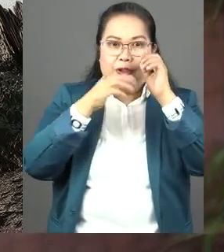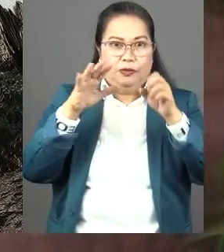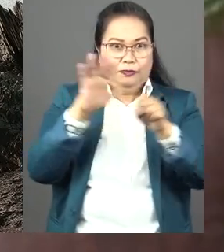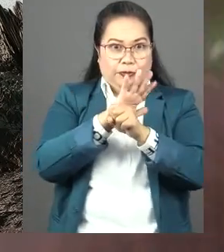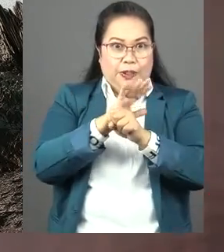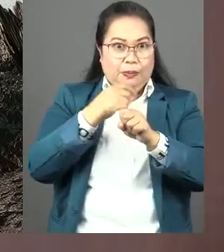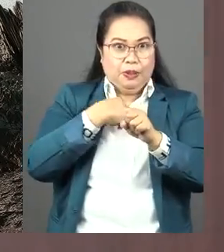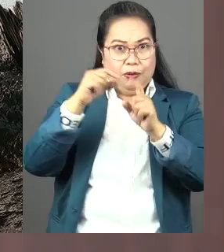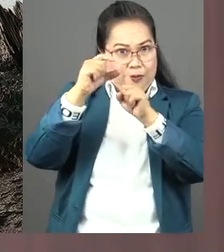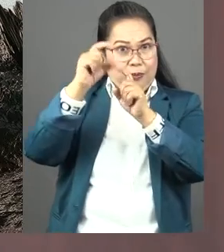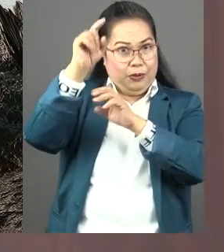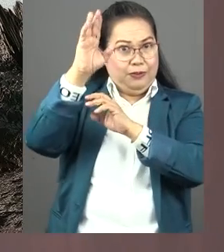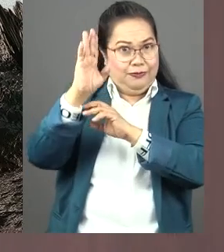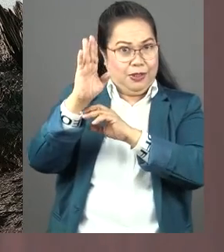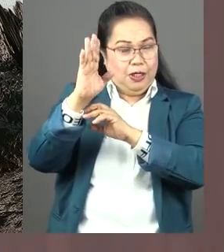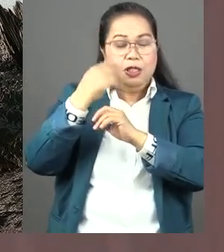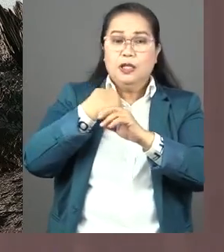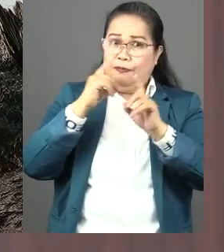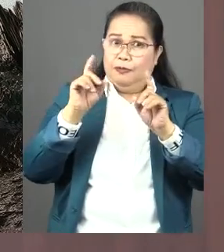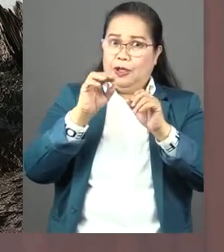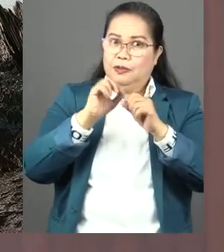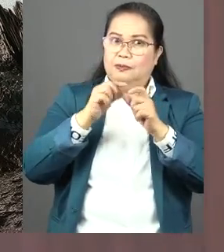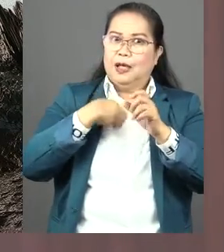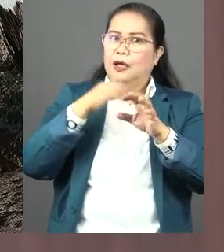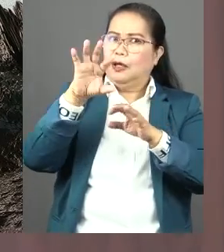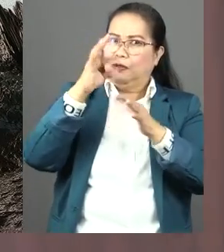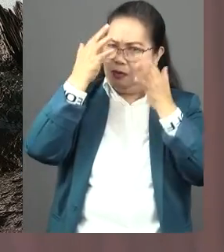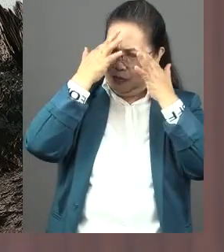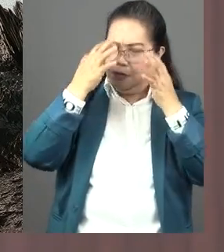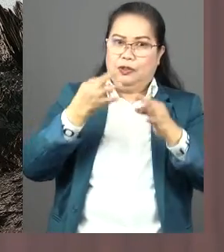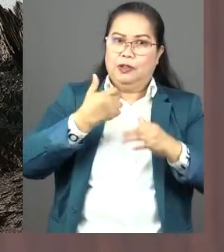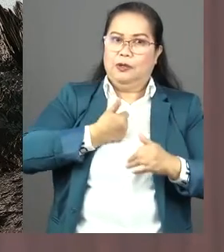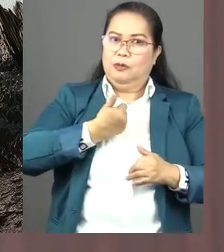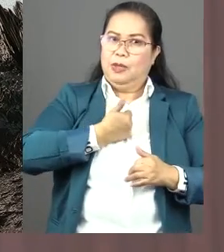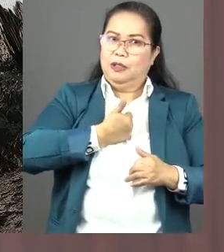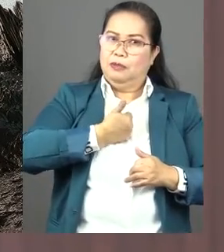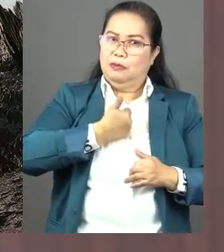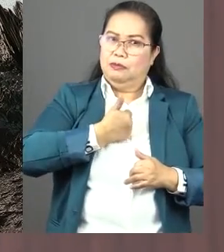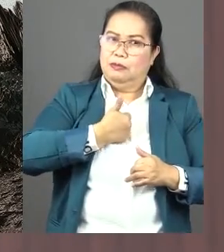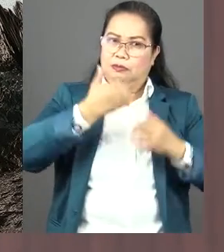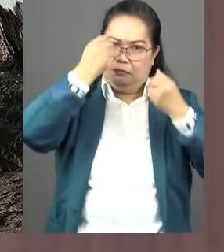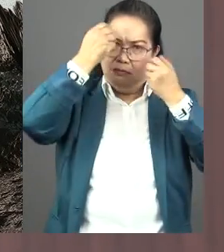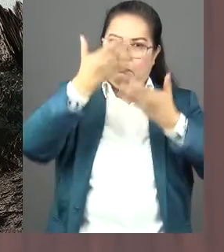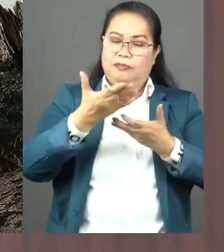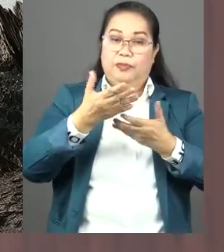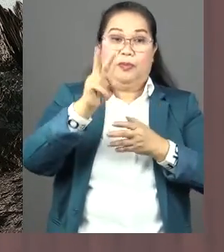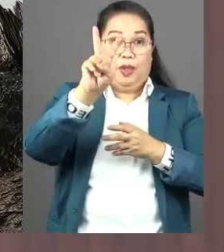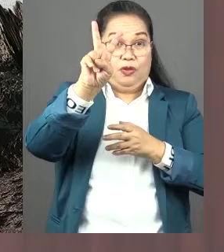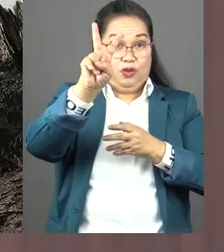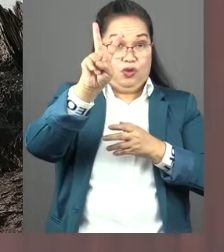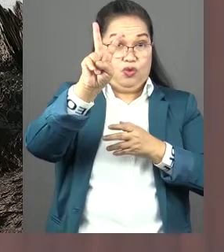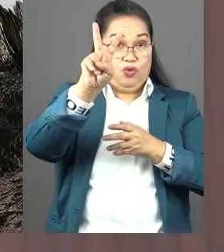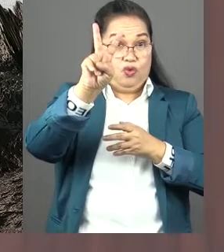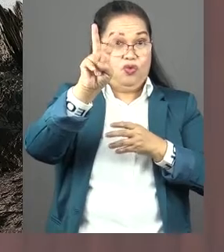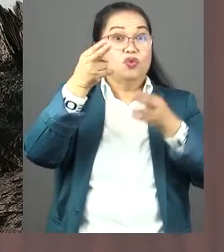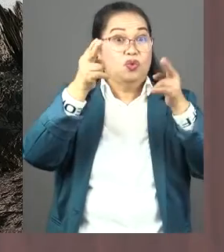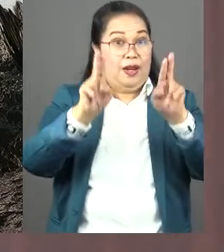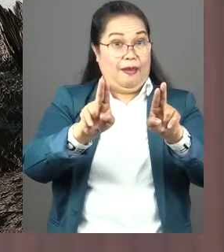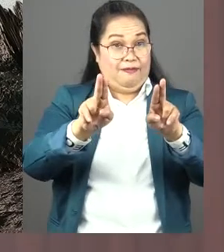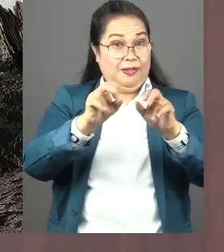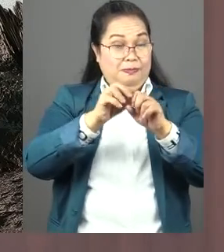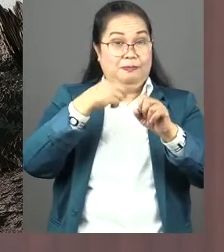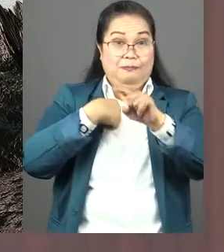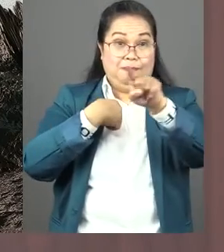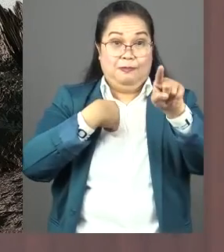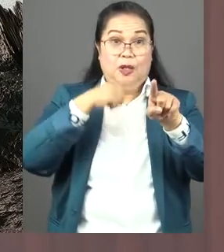with the Word of God, or even if I do, but I choose what to follow, there are only two resources inside us.